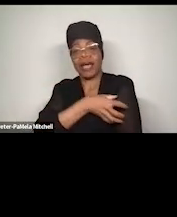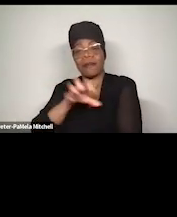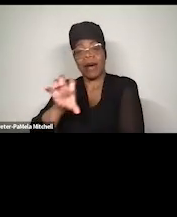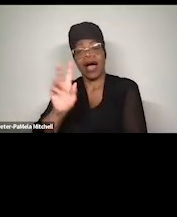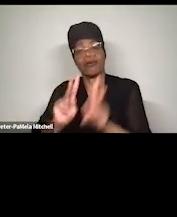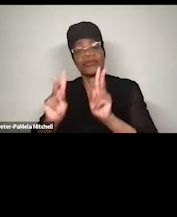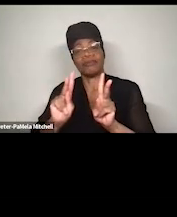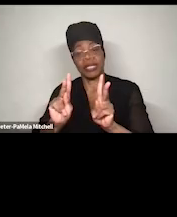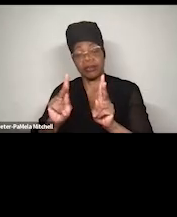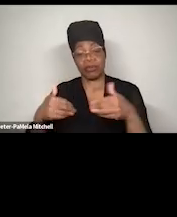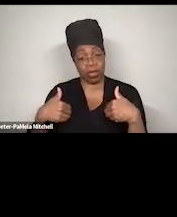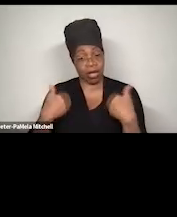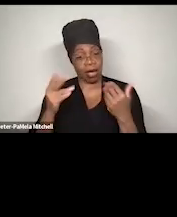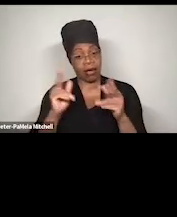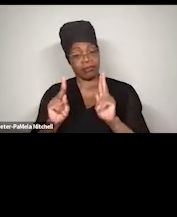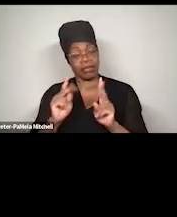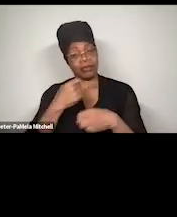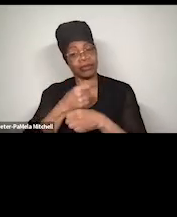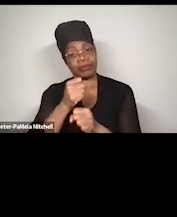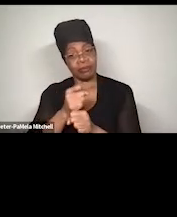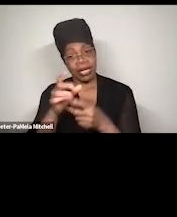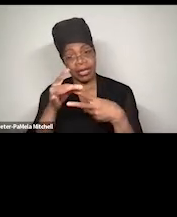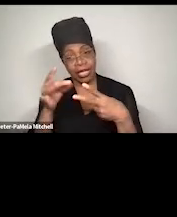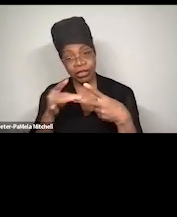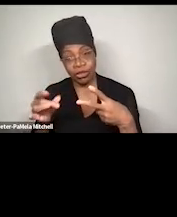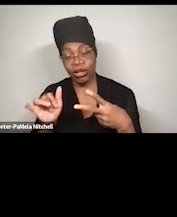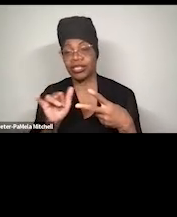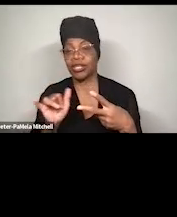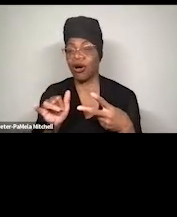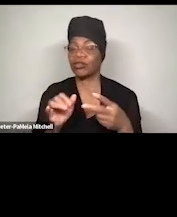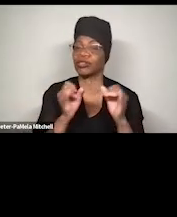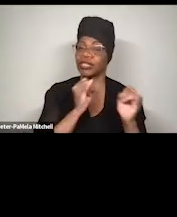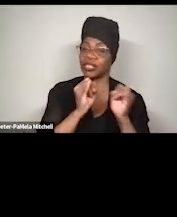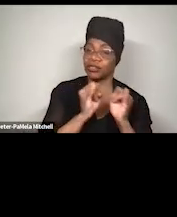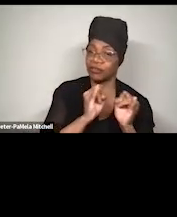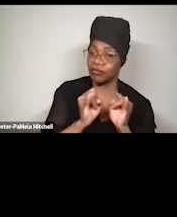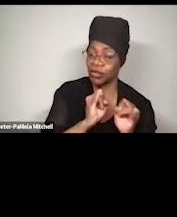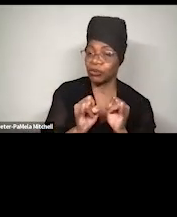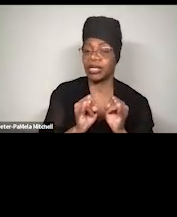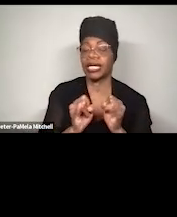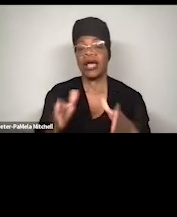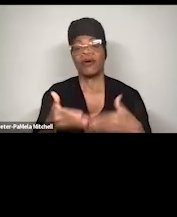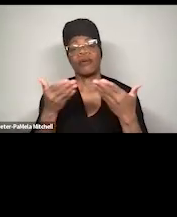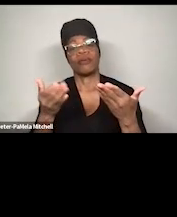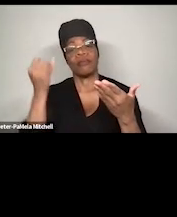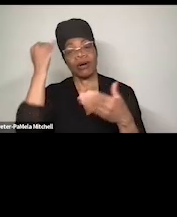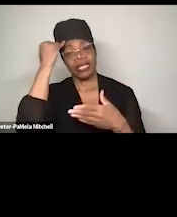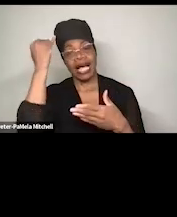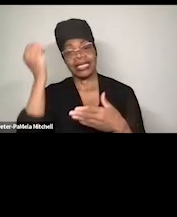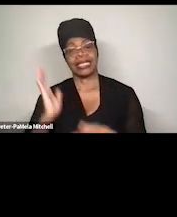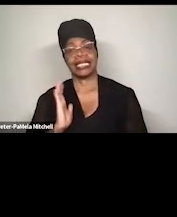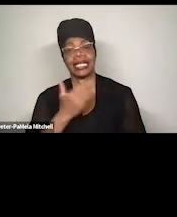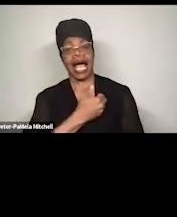health and care, employ harm reduction and motivational interviewing along the way. We promote the idea that our mental health